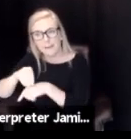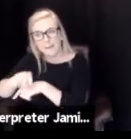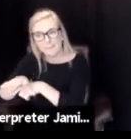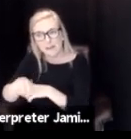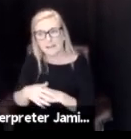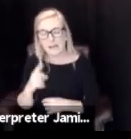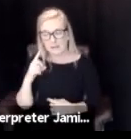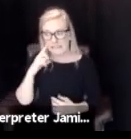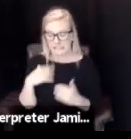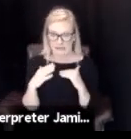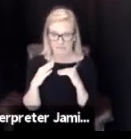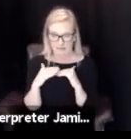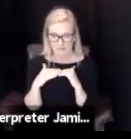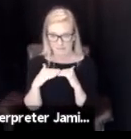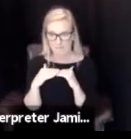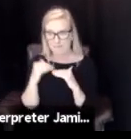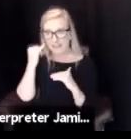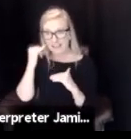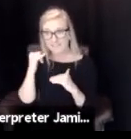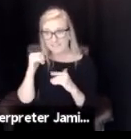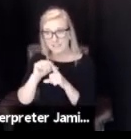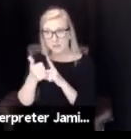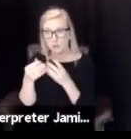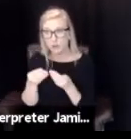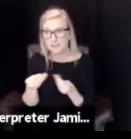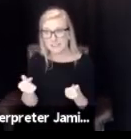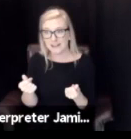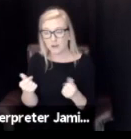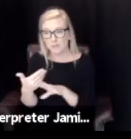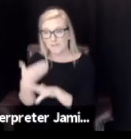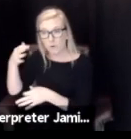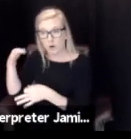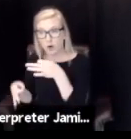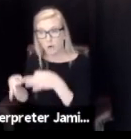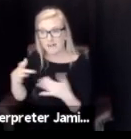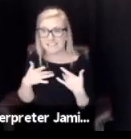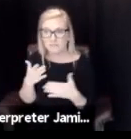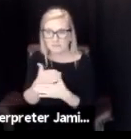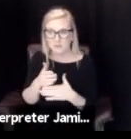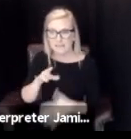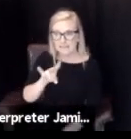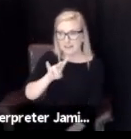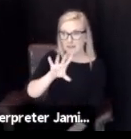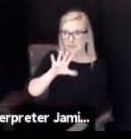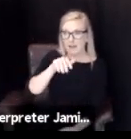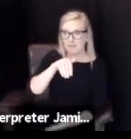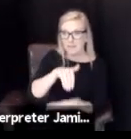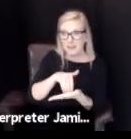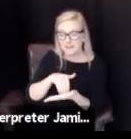minimum, cases that are settled out of court will range somewhere between $75,000 and